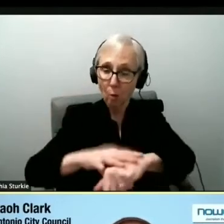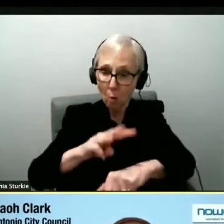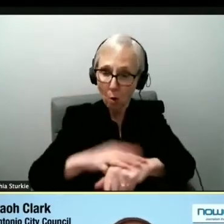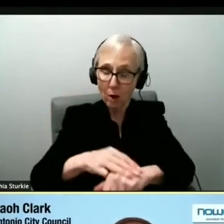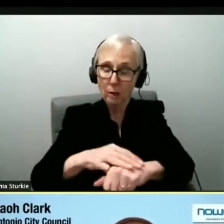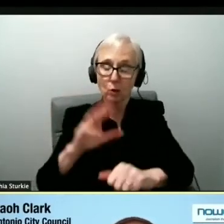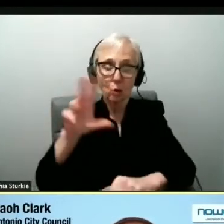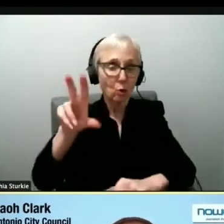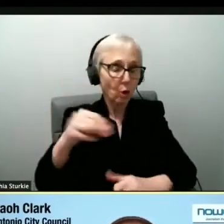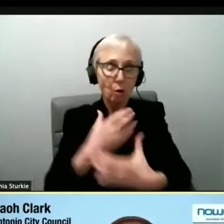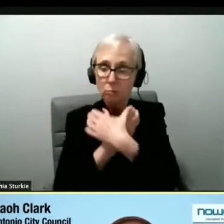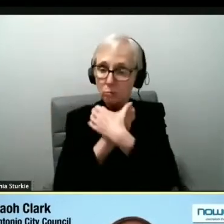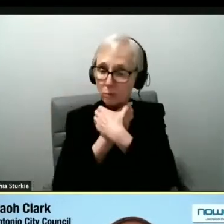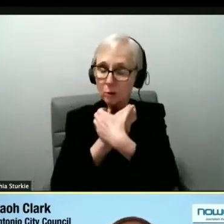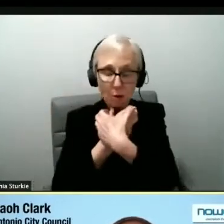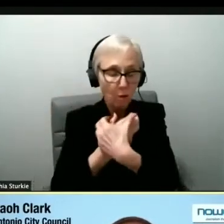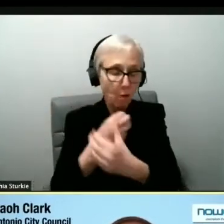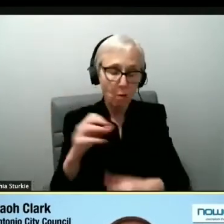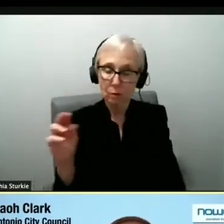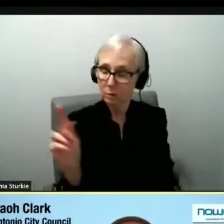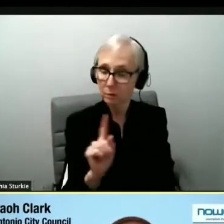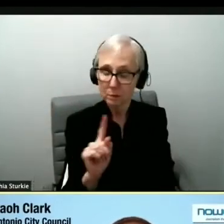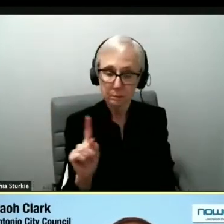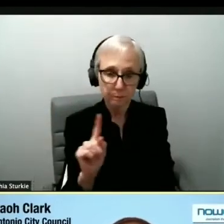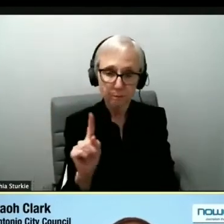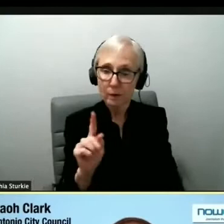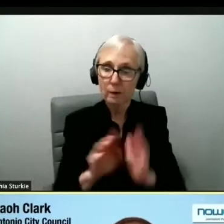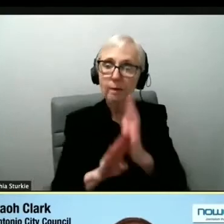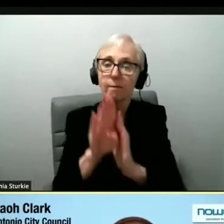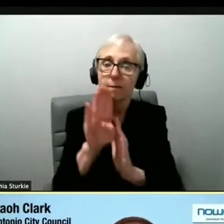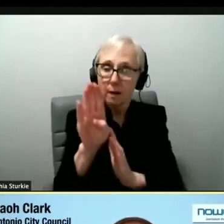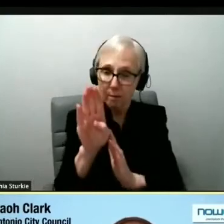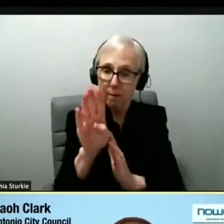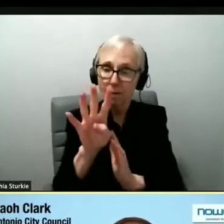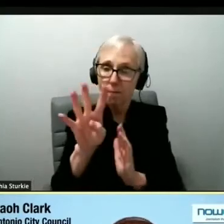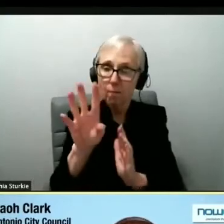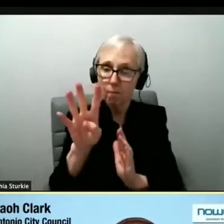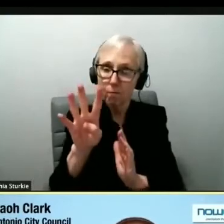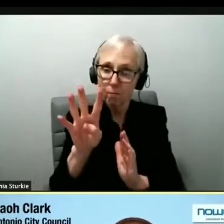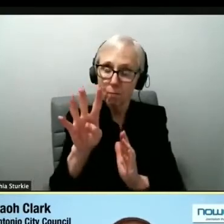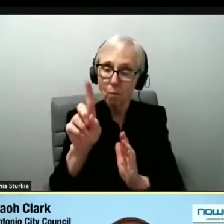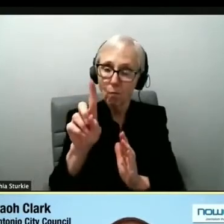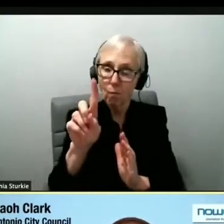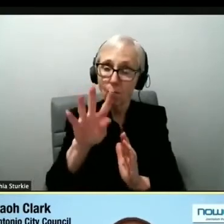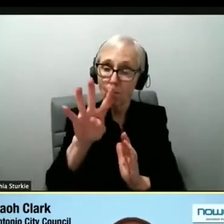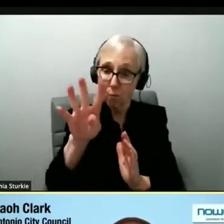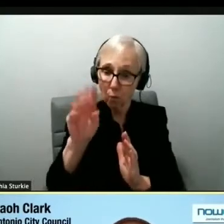also worked with the plan to workforce development that created 40,000 or that's creating